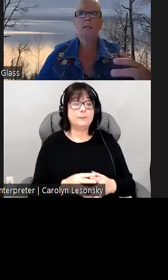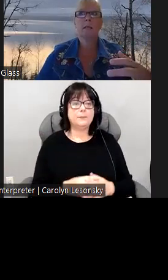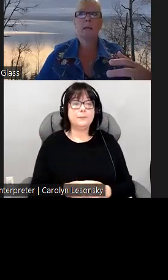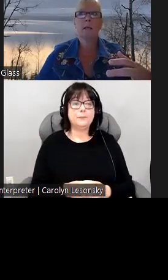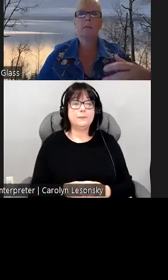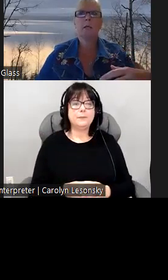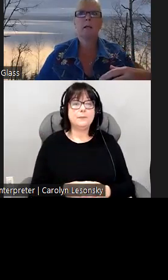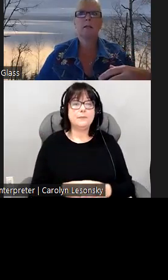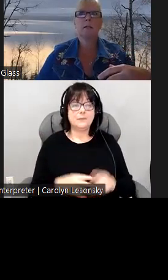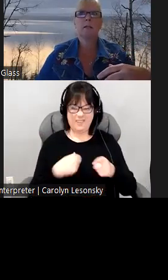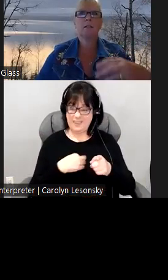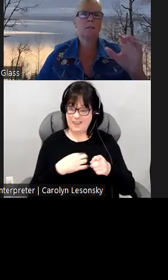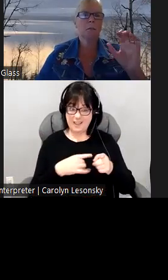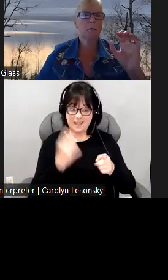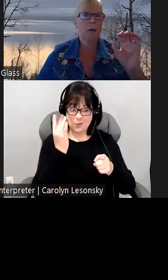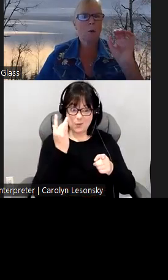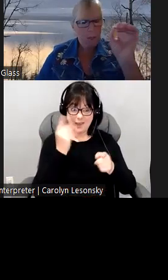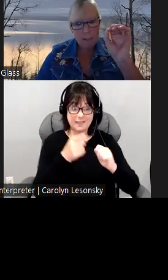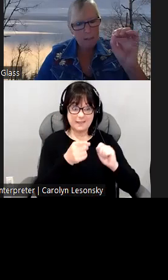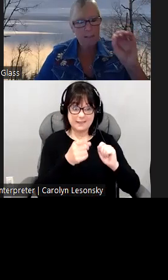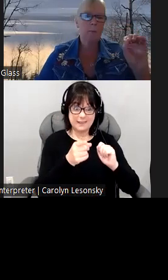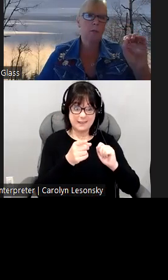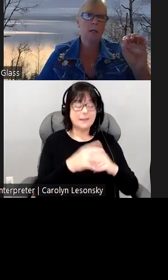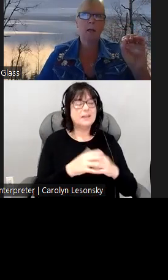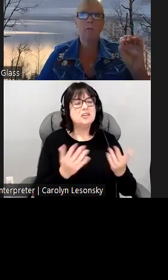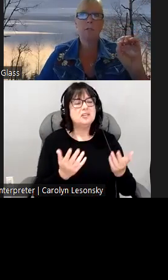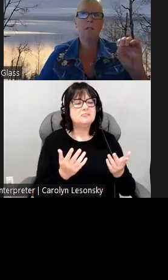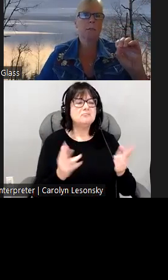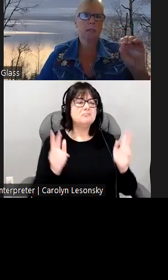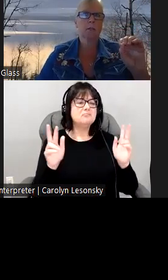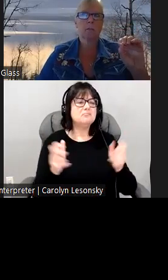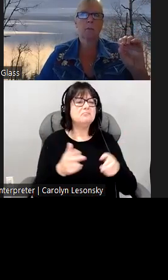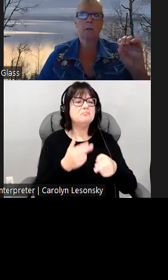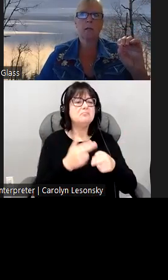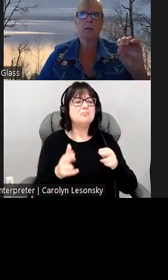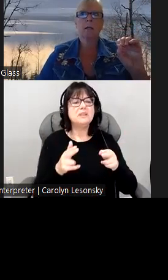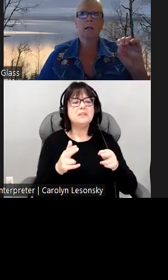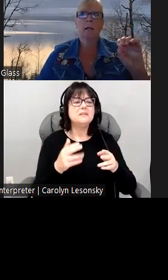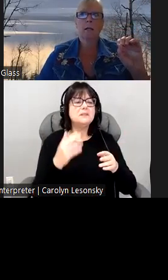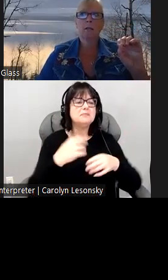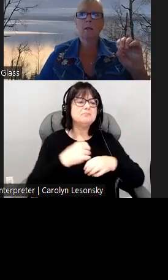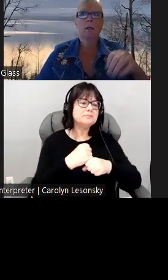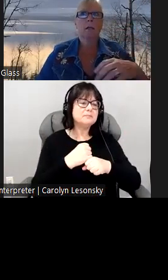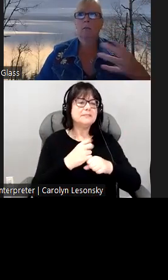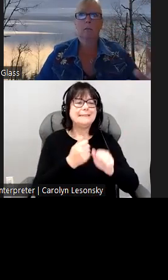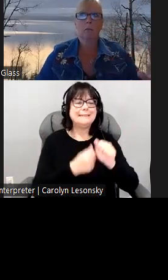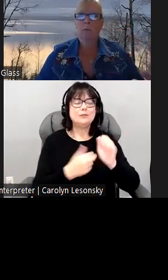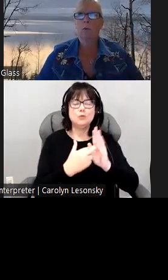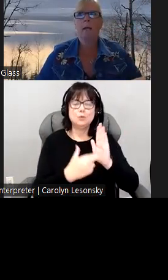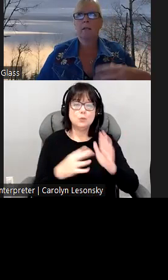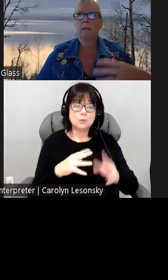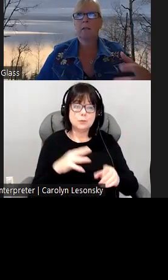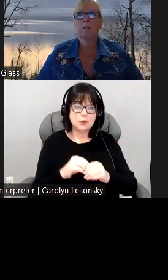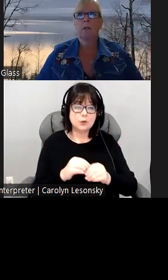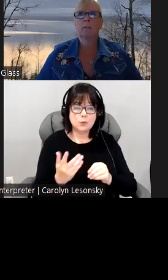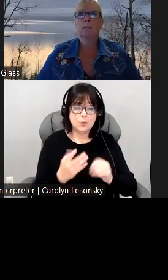this desk aid, because it just gives you a quick little snapshot of what's in a particular report and what